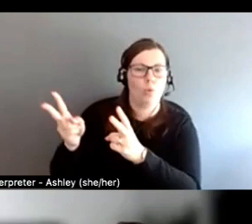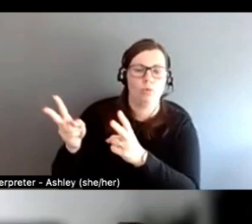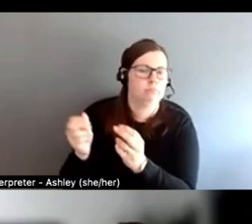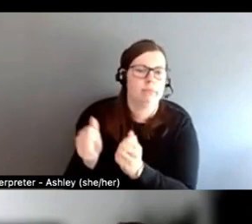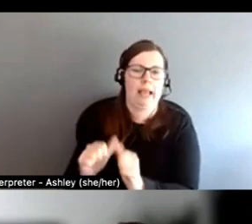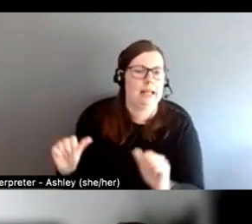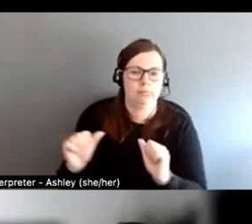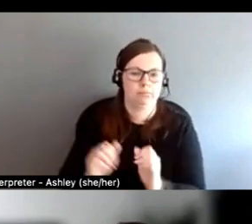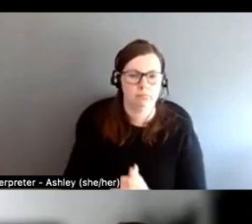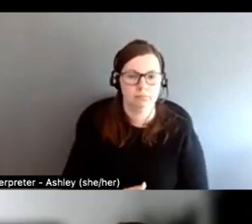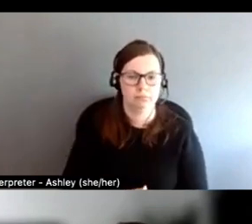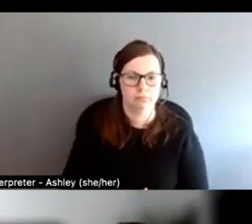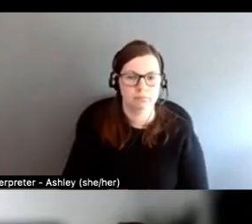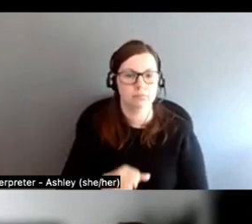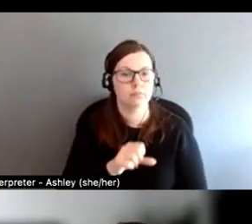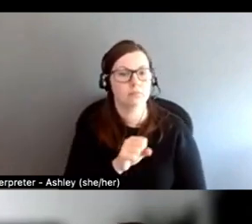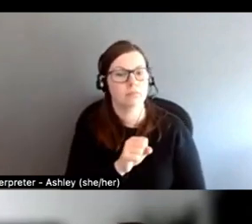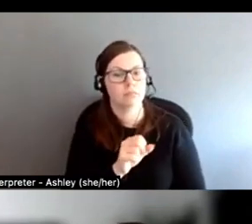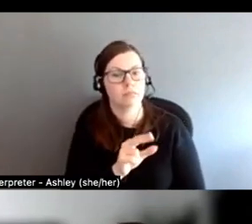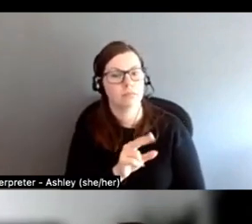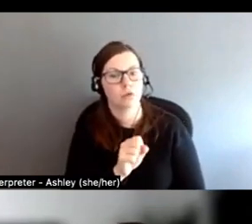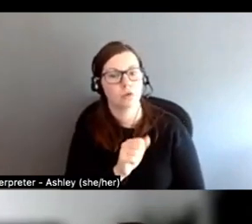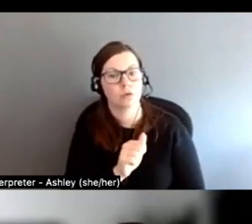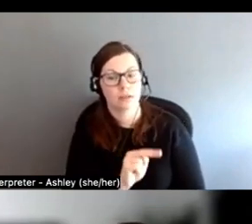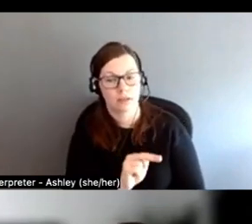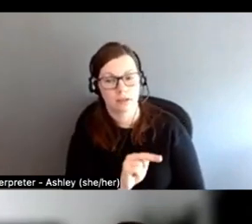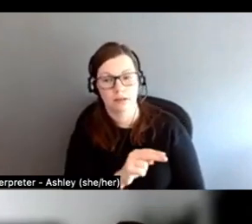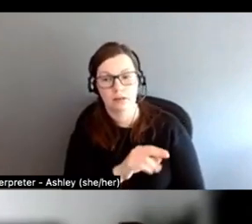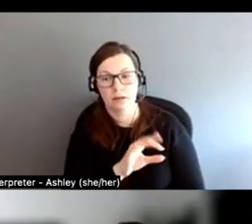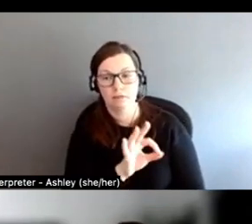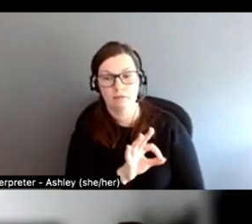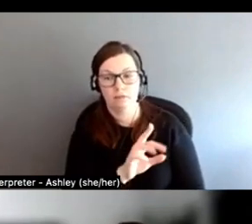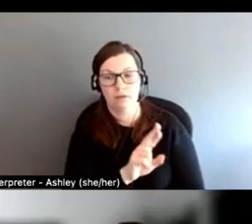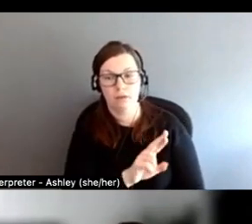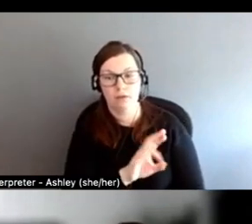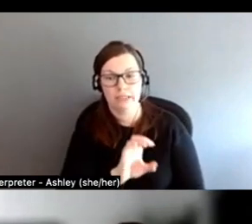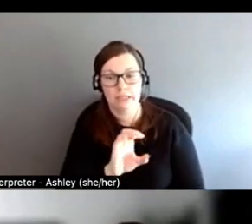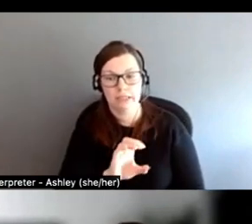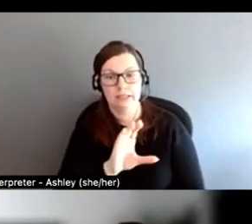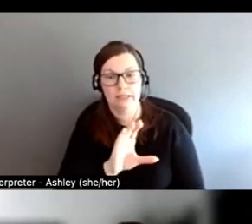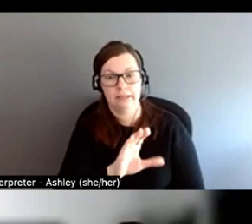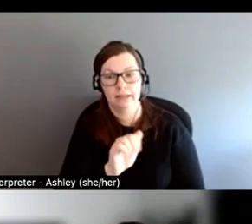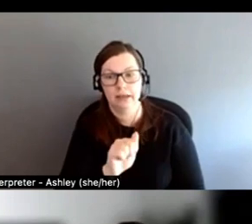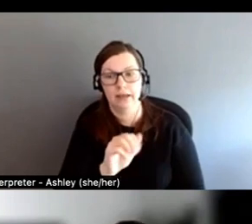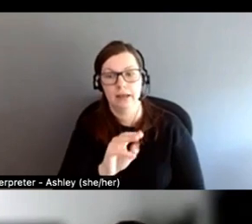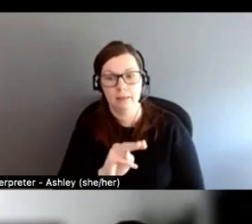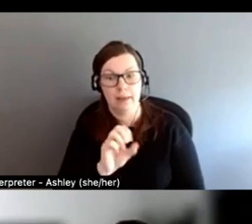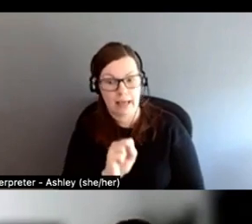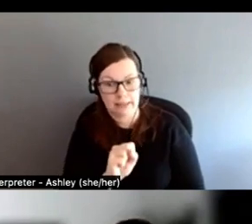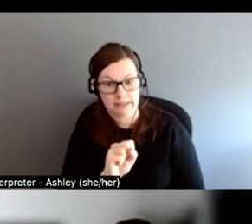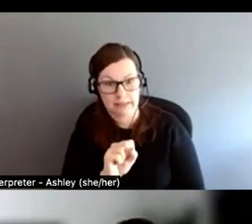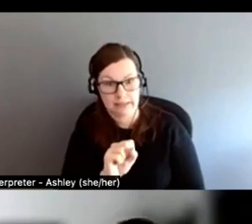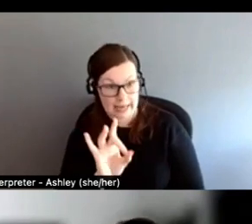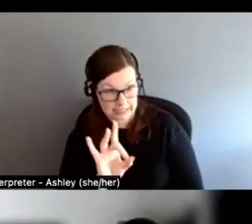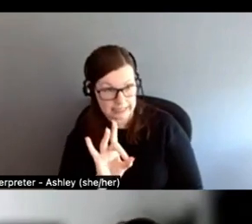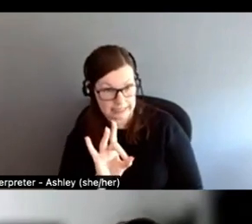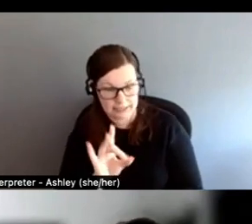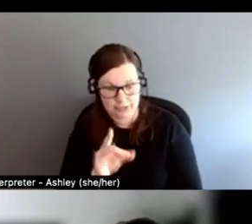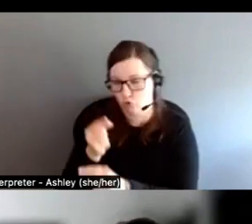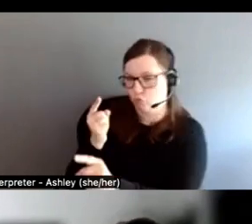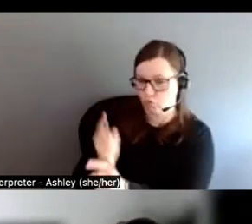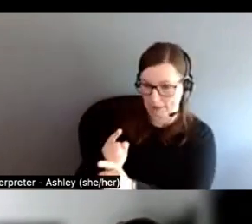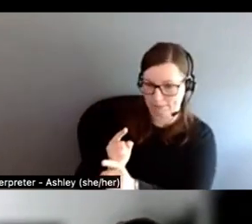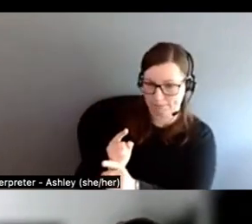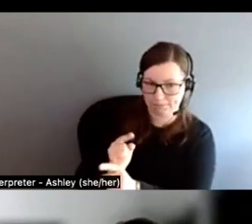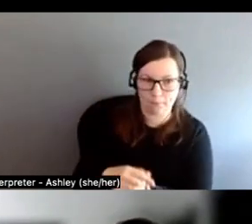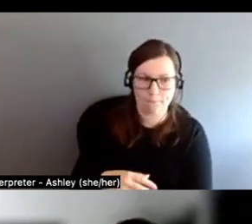FreeCam, FREECAM 8? Yes. Okay, thank you. There's another one, Screencastify. I